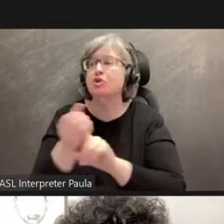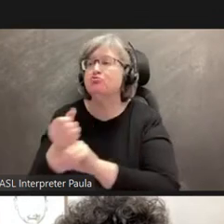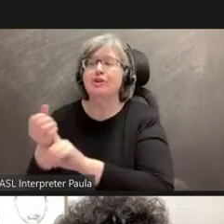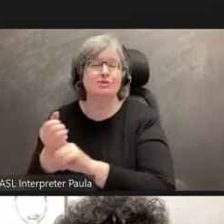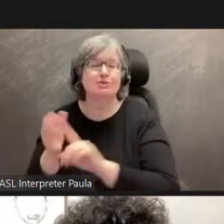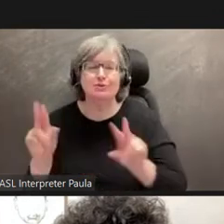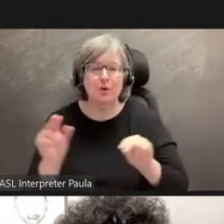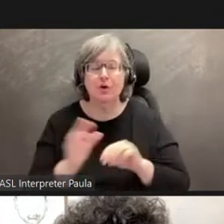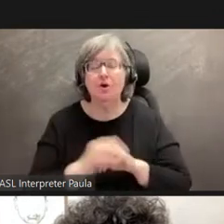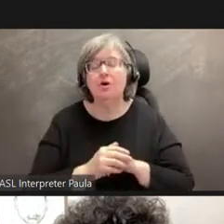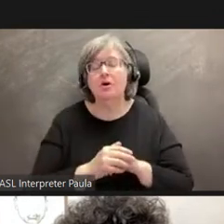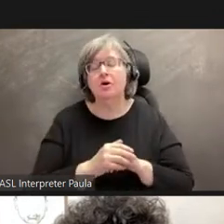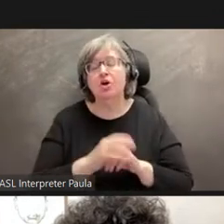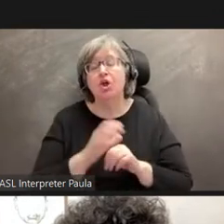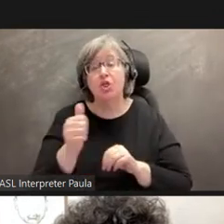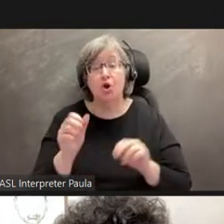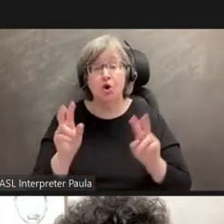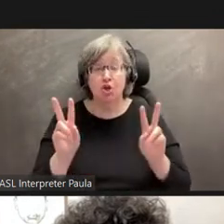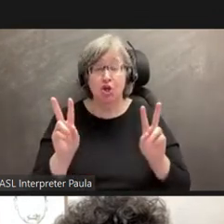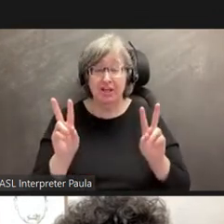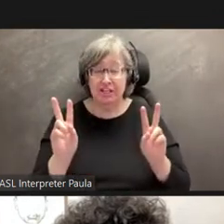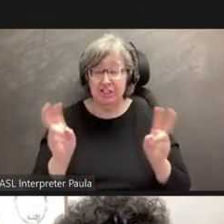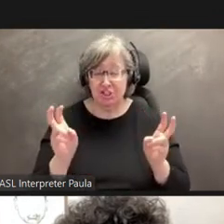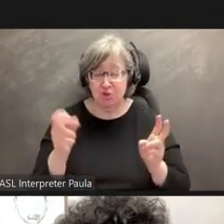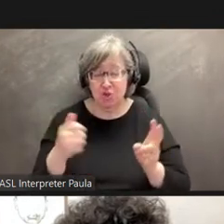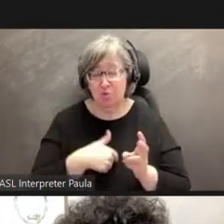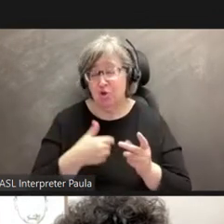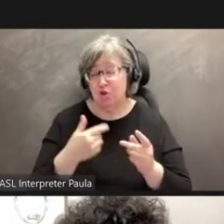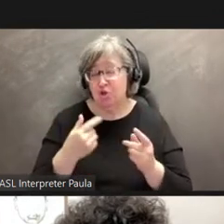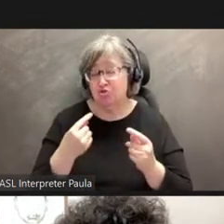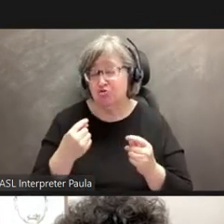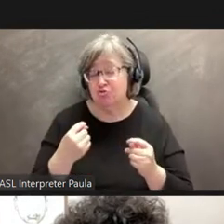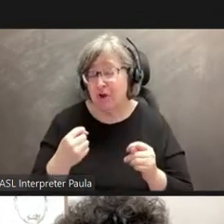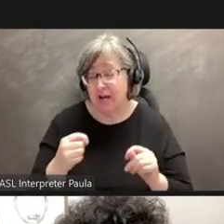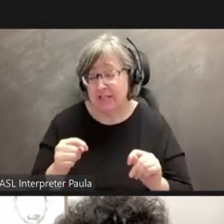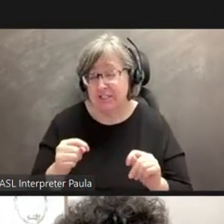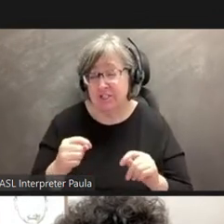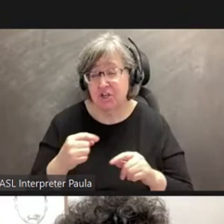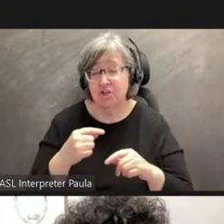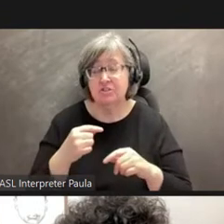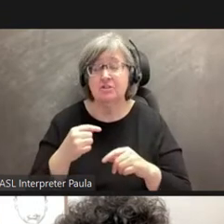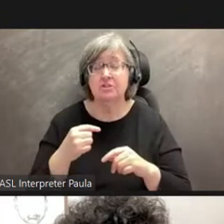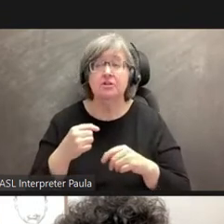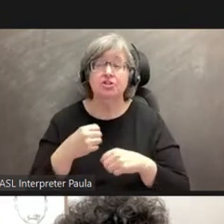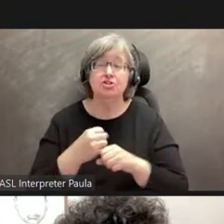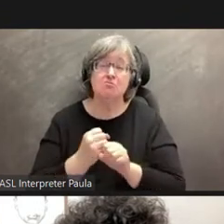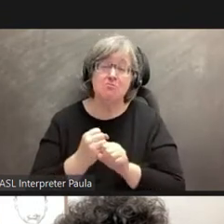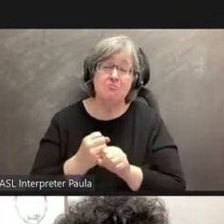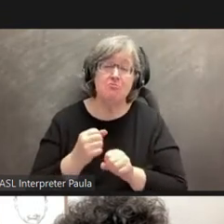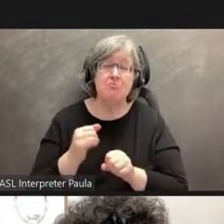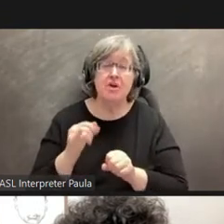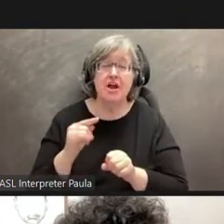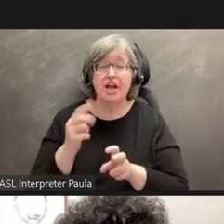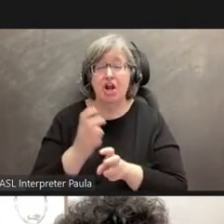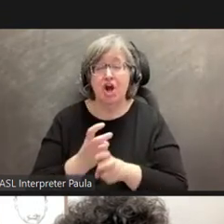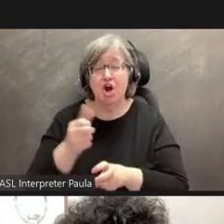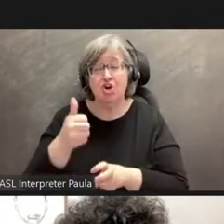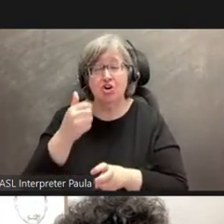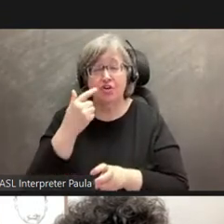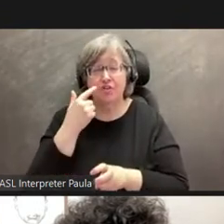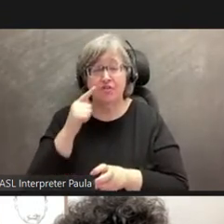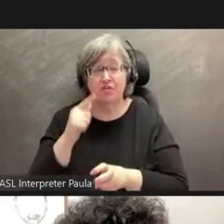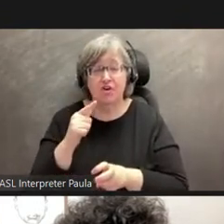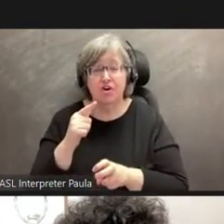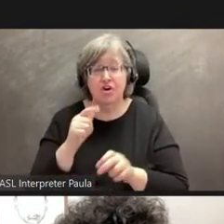other issue is we are trying to make it more difficult for people to fare